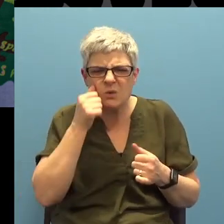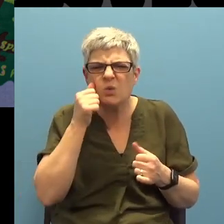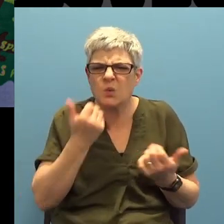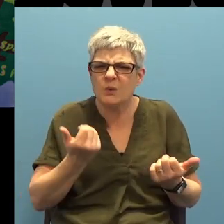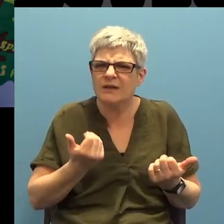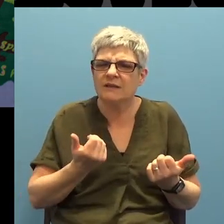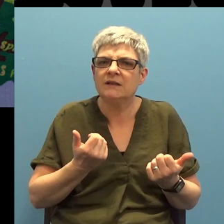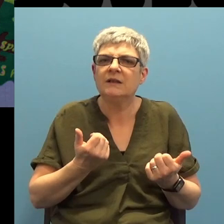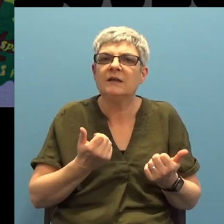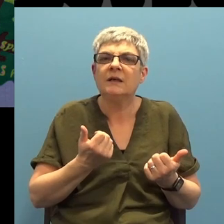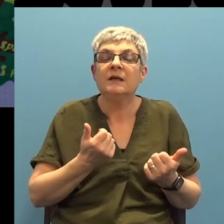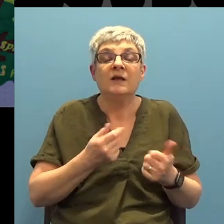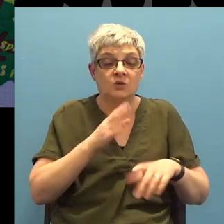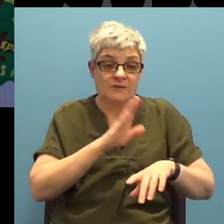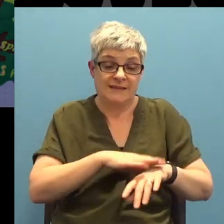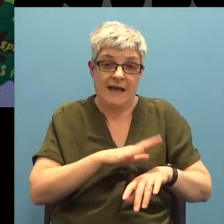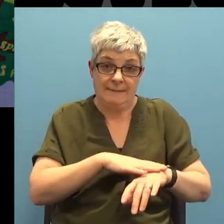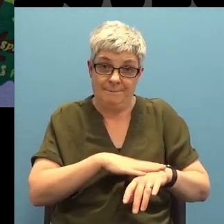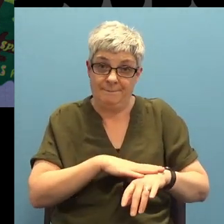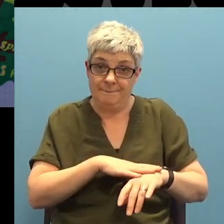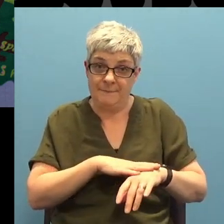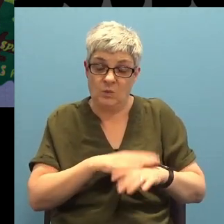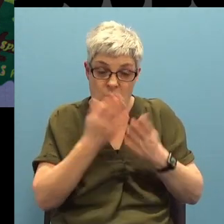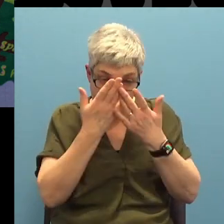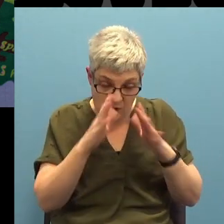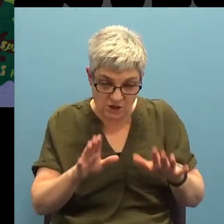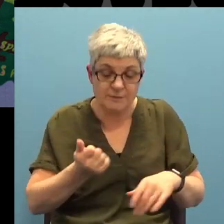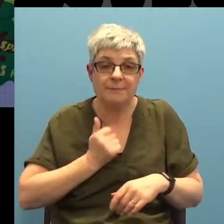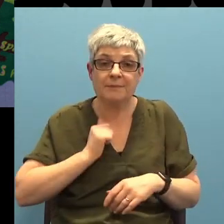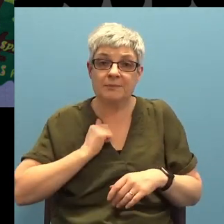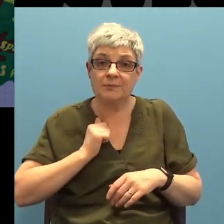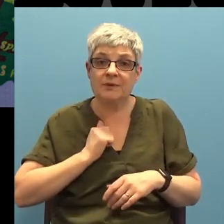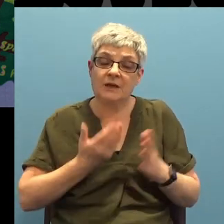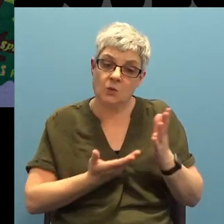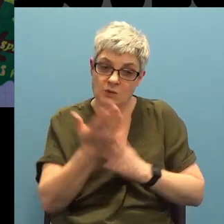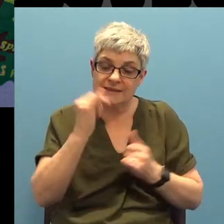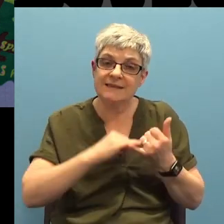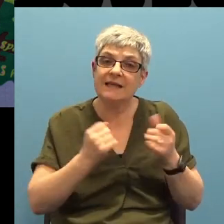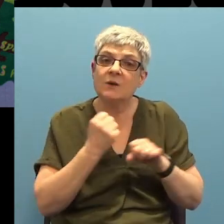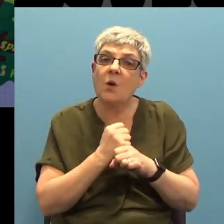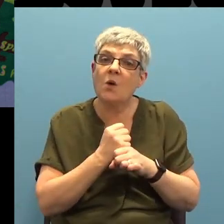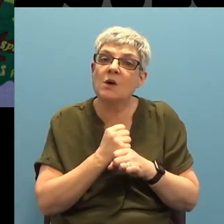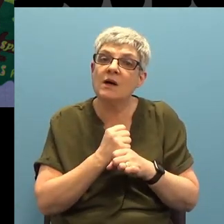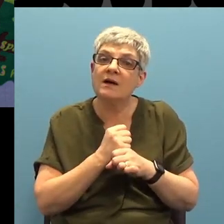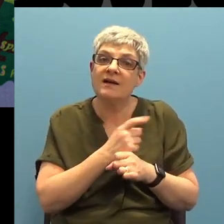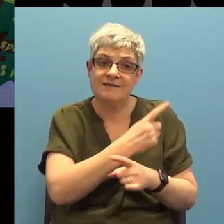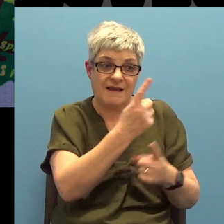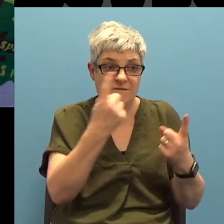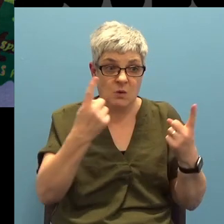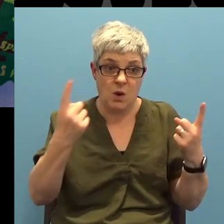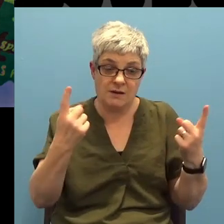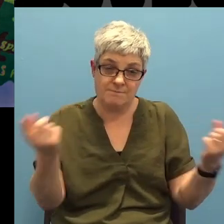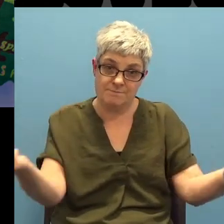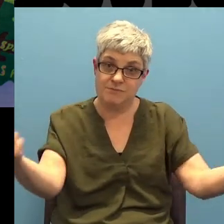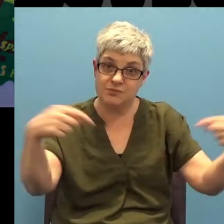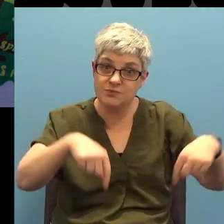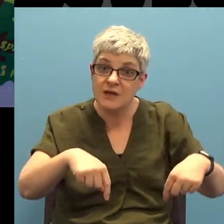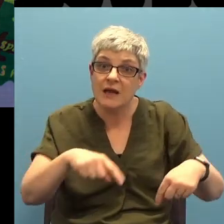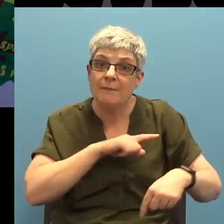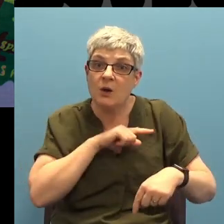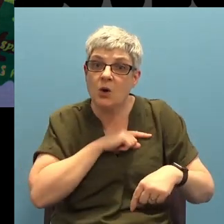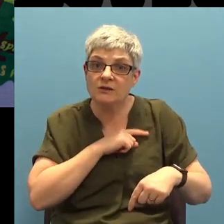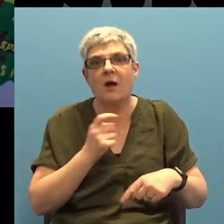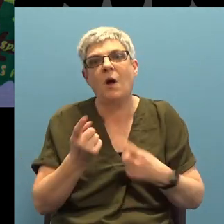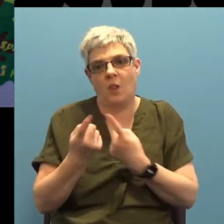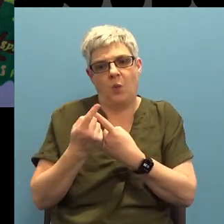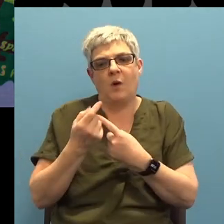And naturally the time comes where worship is due and he goes to the synagogue. And everyone comes because the local boy is preaching.